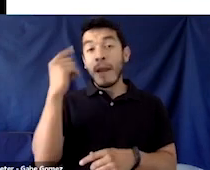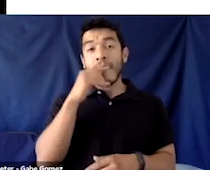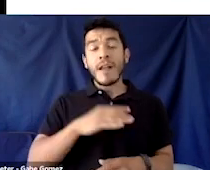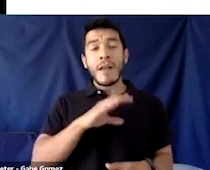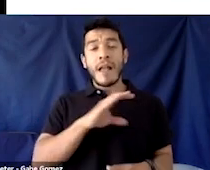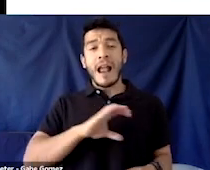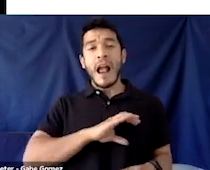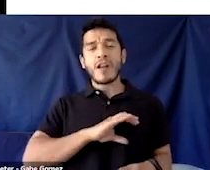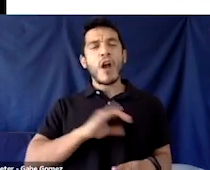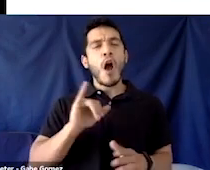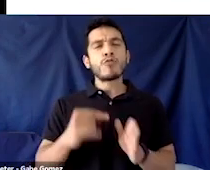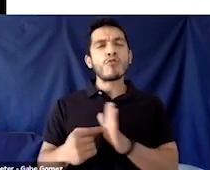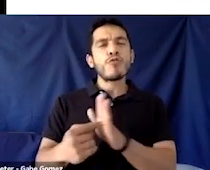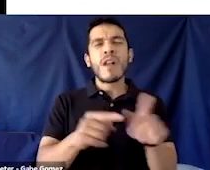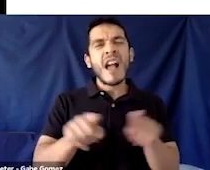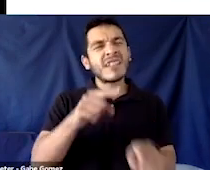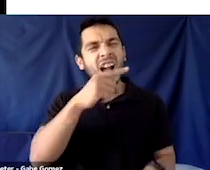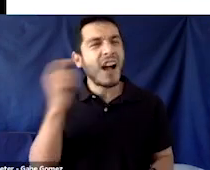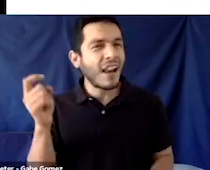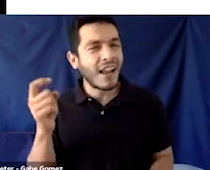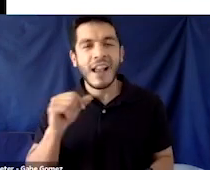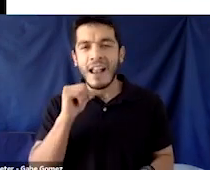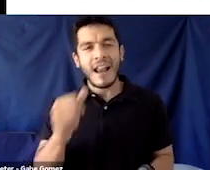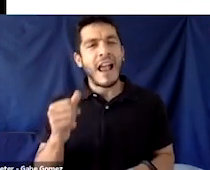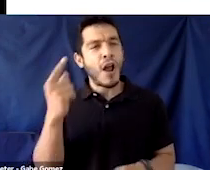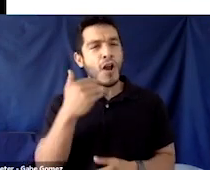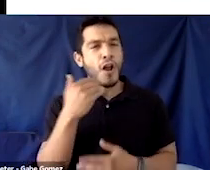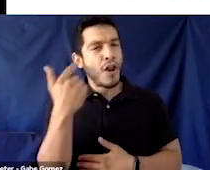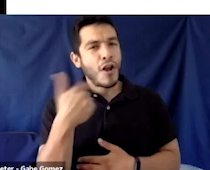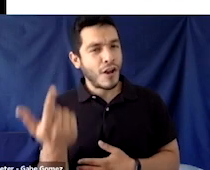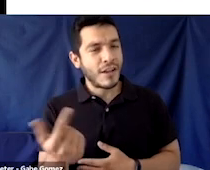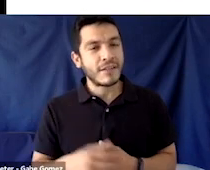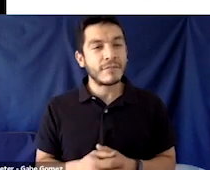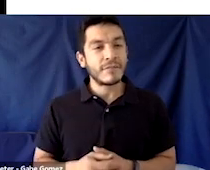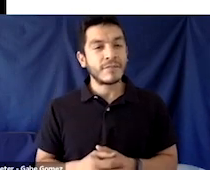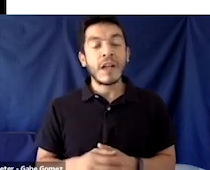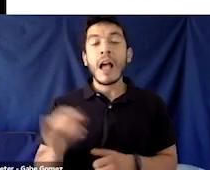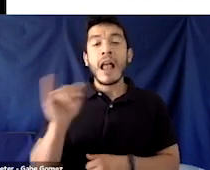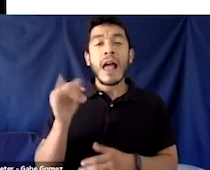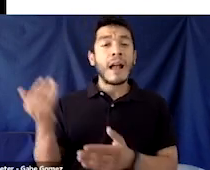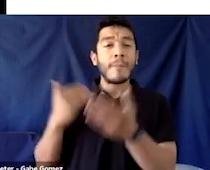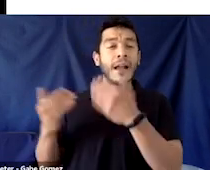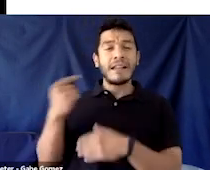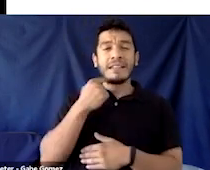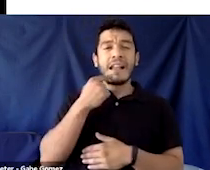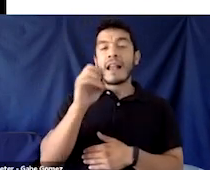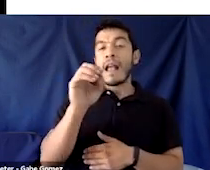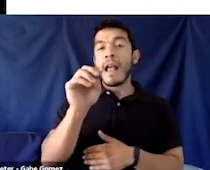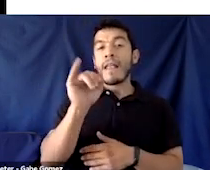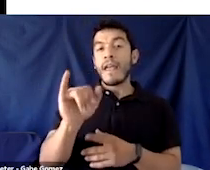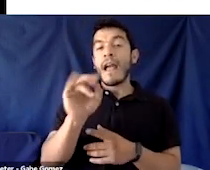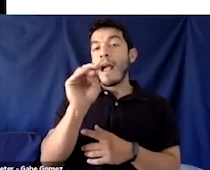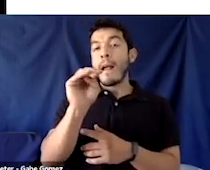fits with what Dr. McTaggart had noted with both the mammy and the sapphire tropes, which have carried forward the idea that Black women